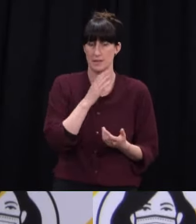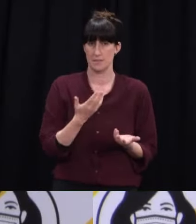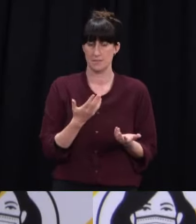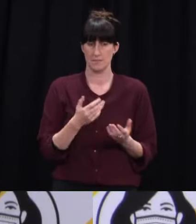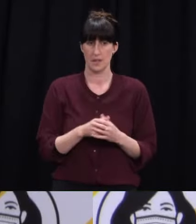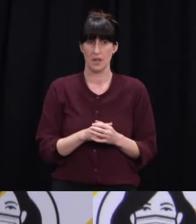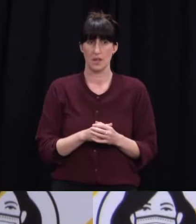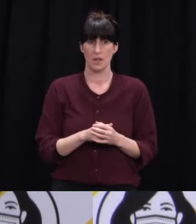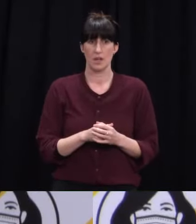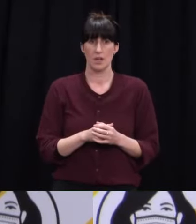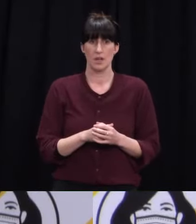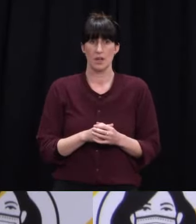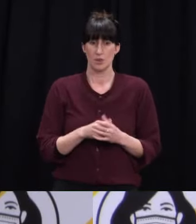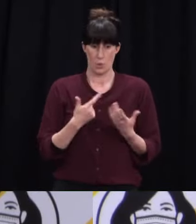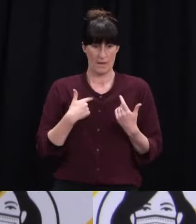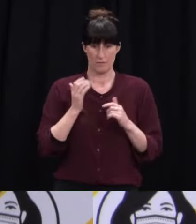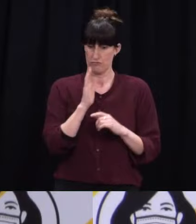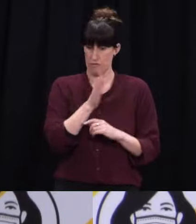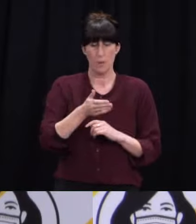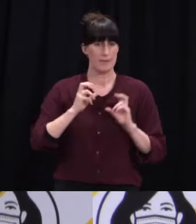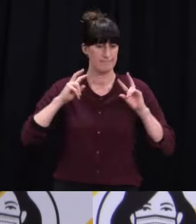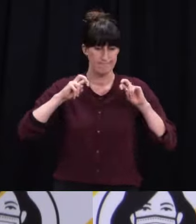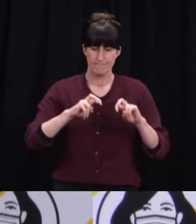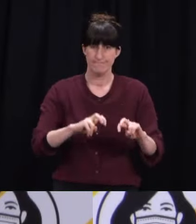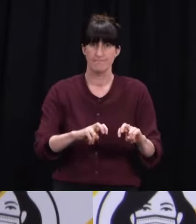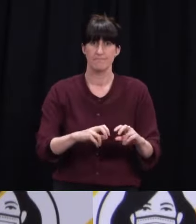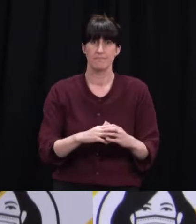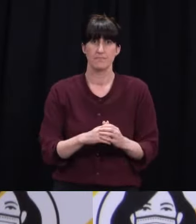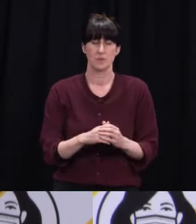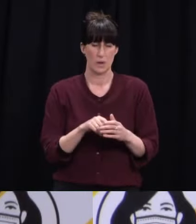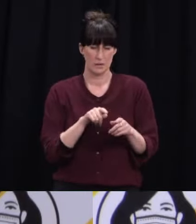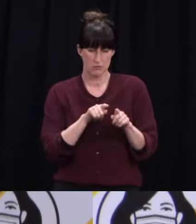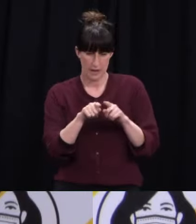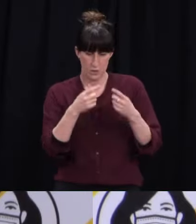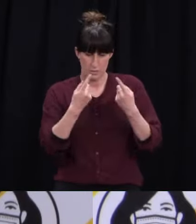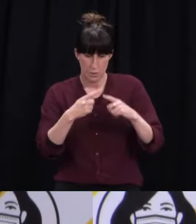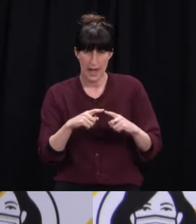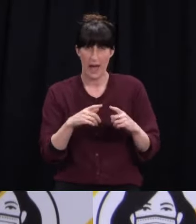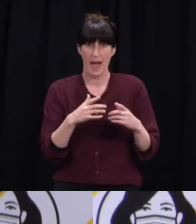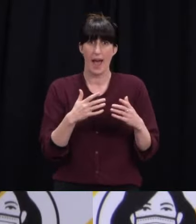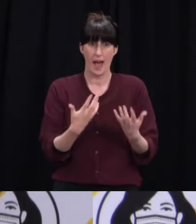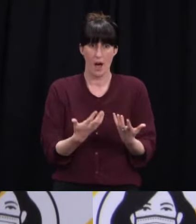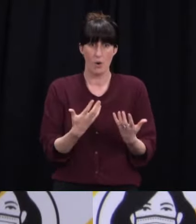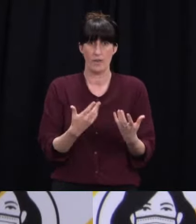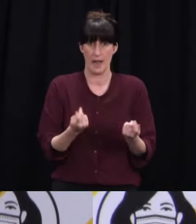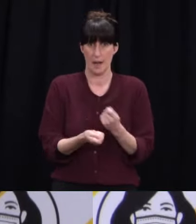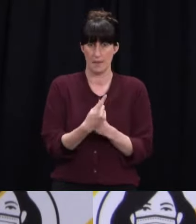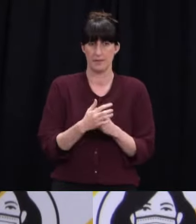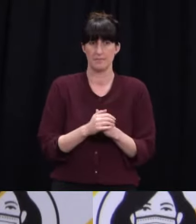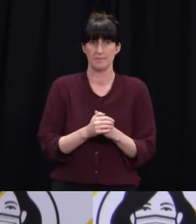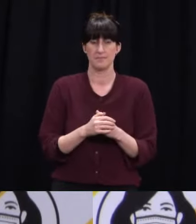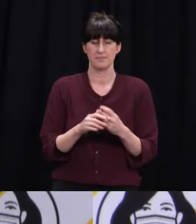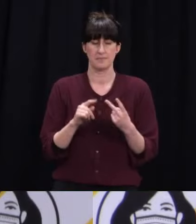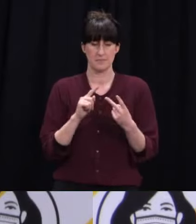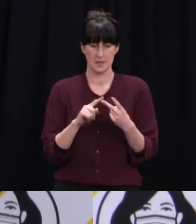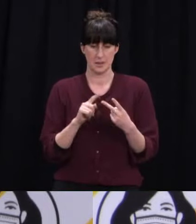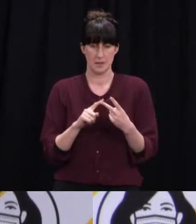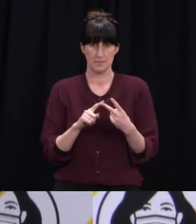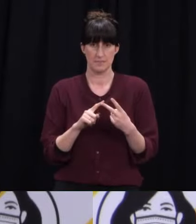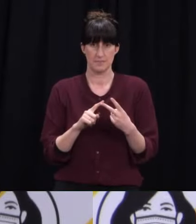leaving it to chance and making changes anyway to rule out the possibility that could happen again. But the second was just that